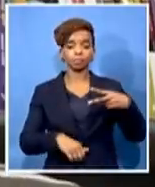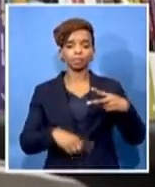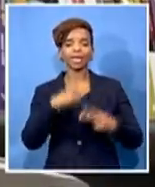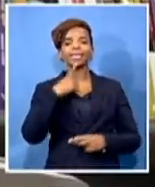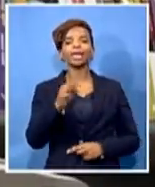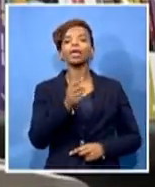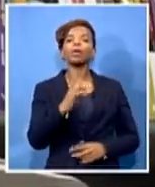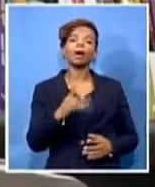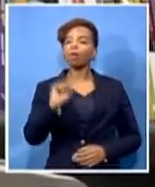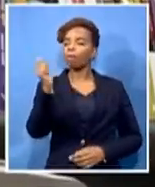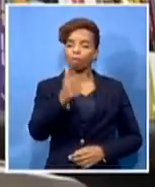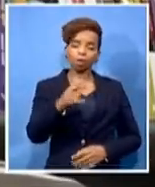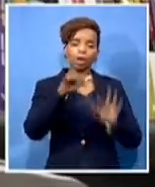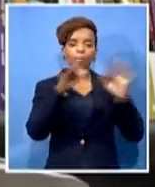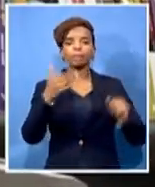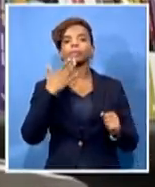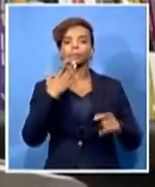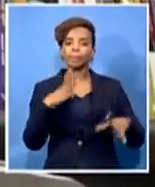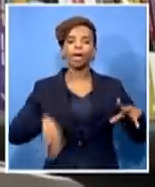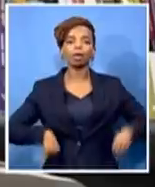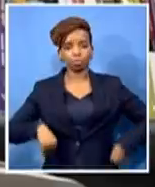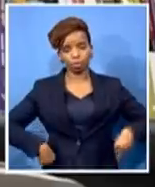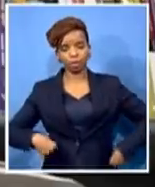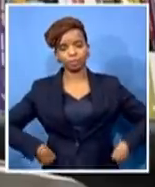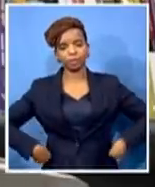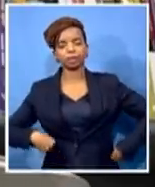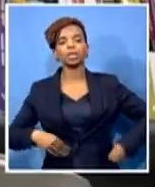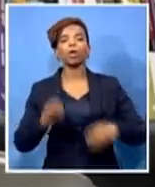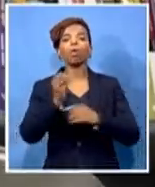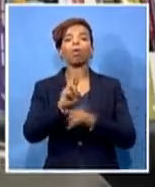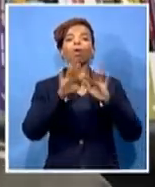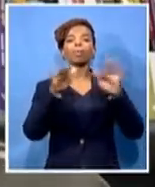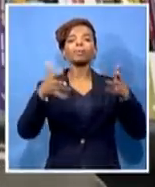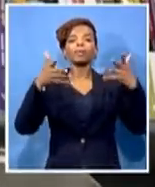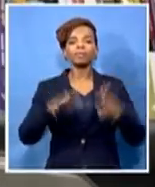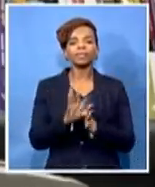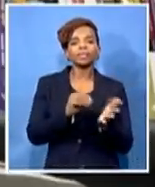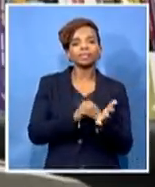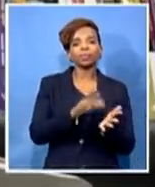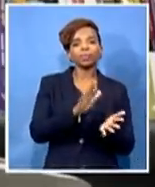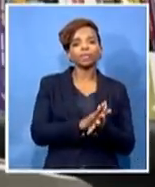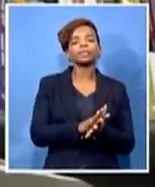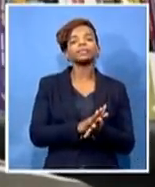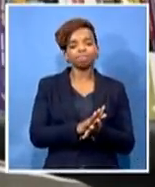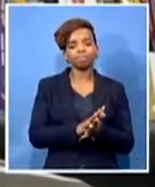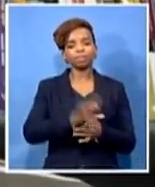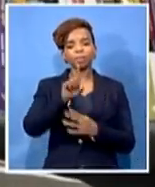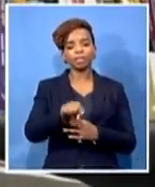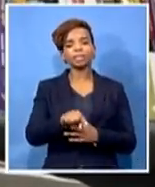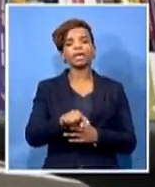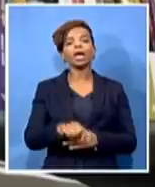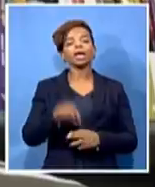laws or that are in courts, should actually step down. I'm also aware that within